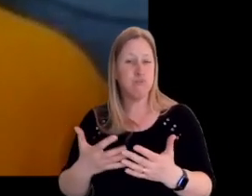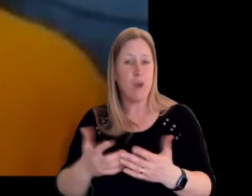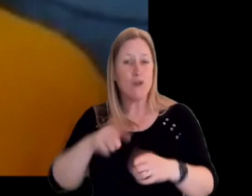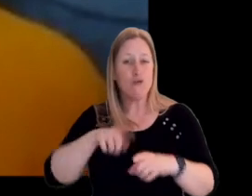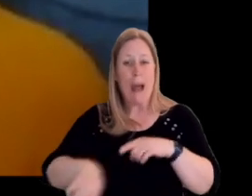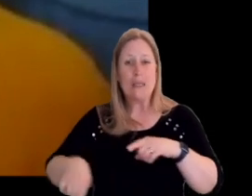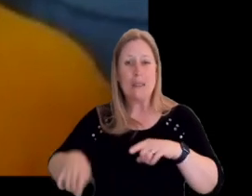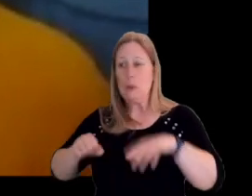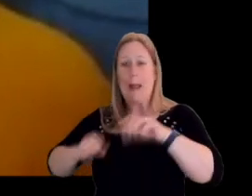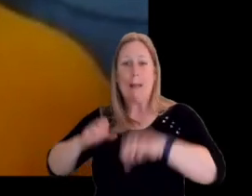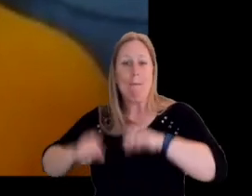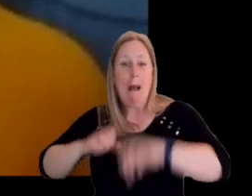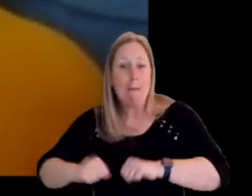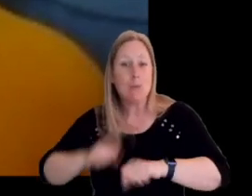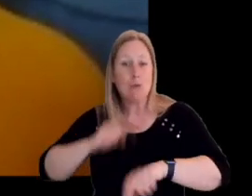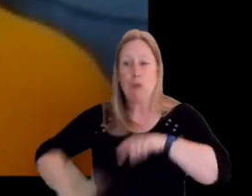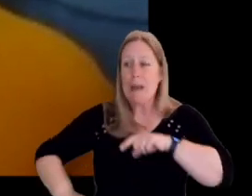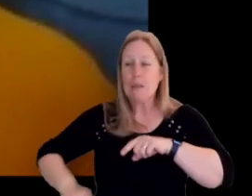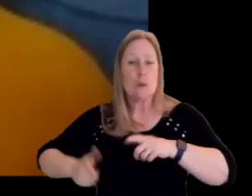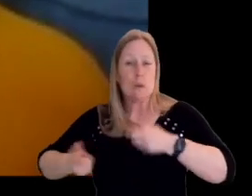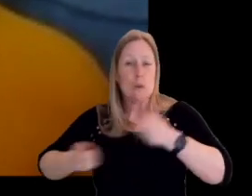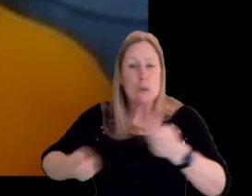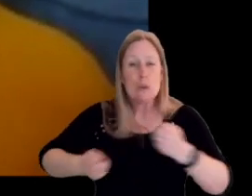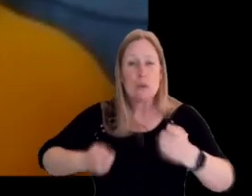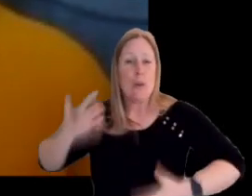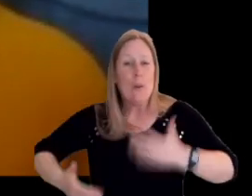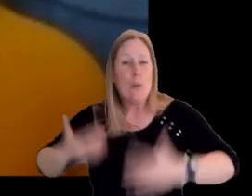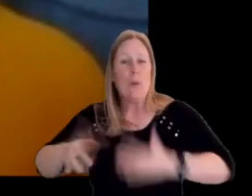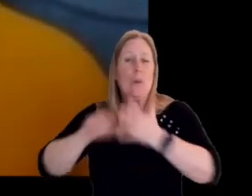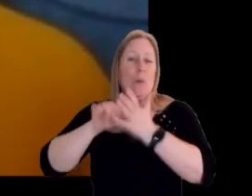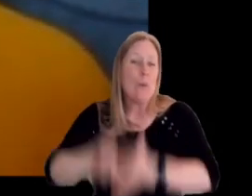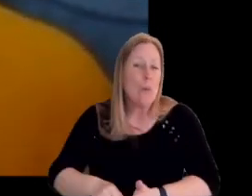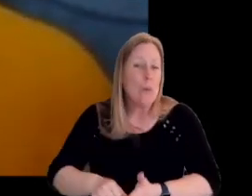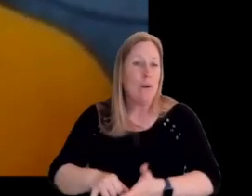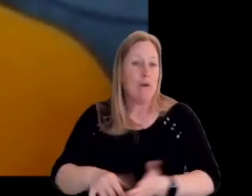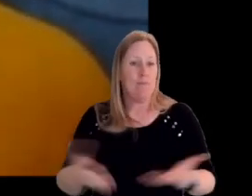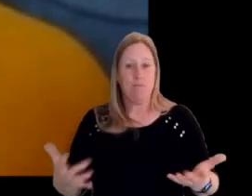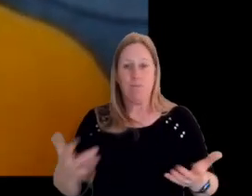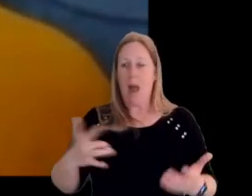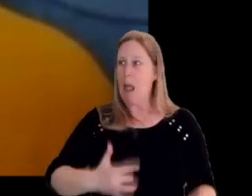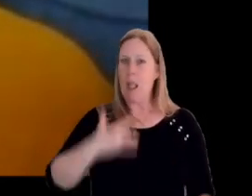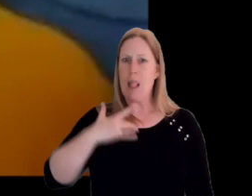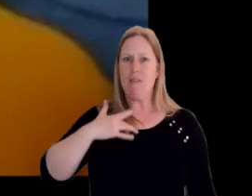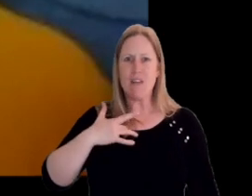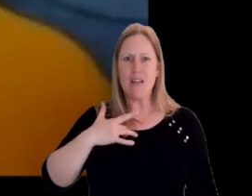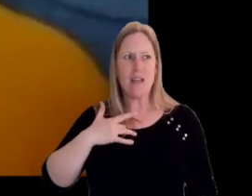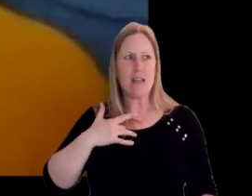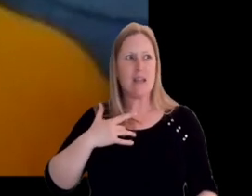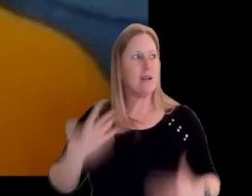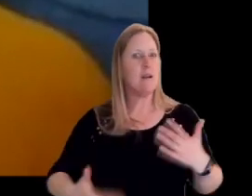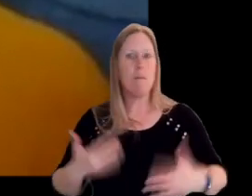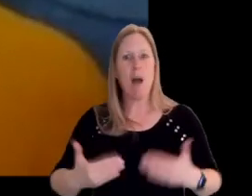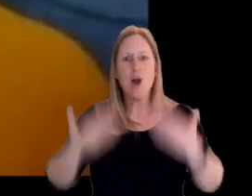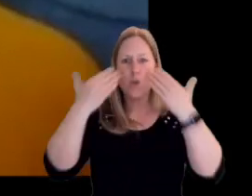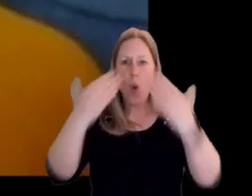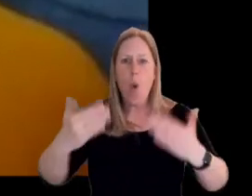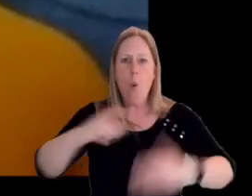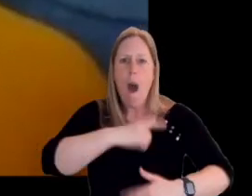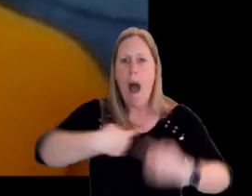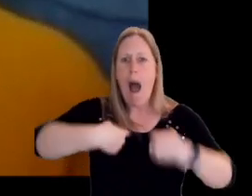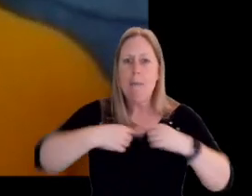up, trying to, I mean, it's like living without knowing why you're